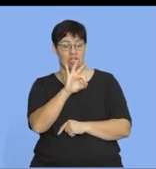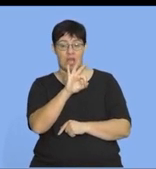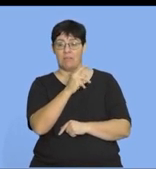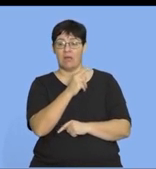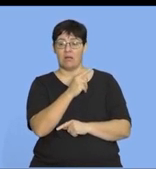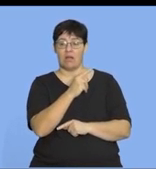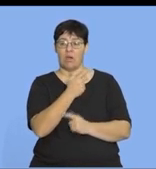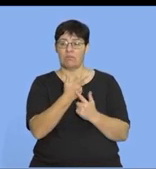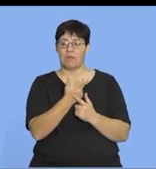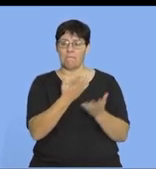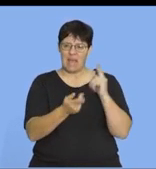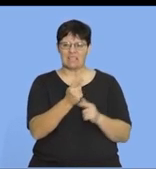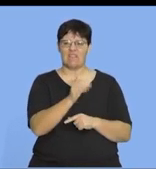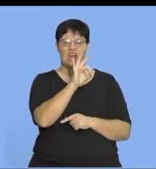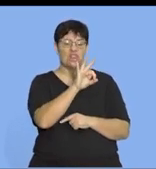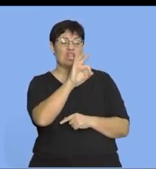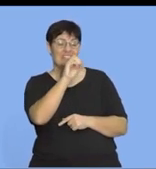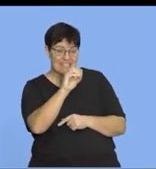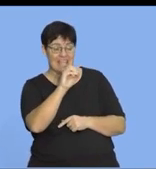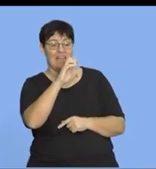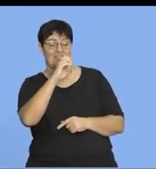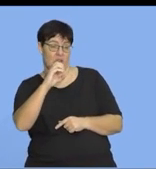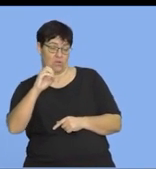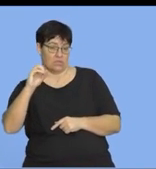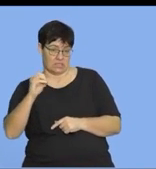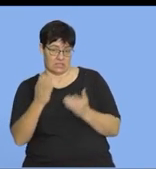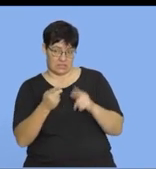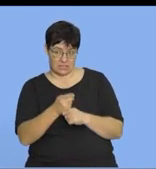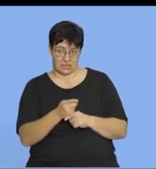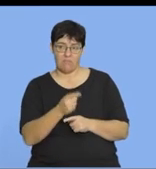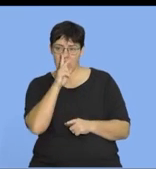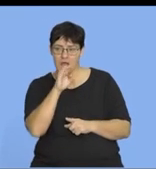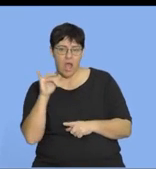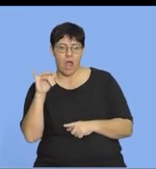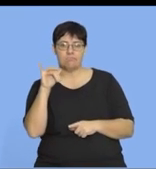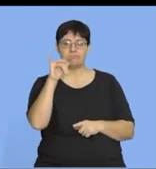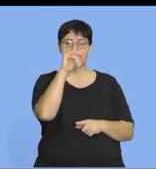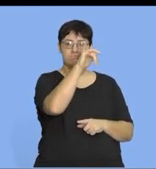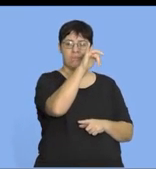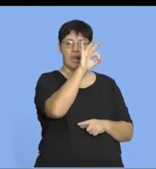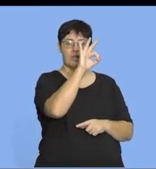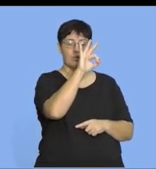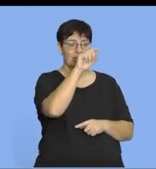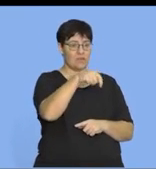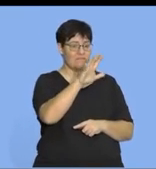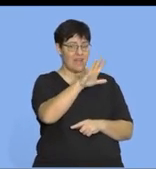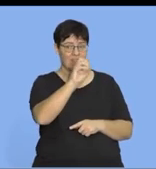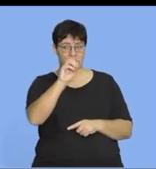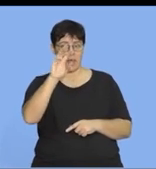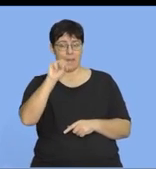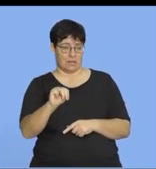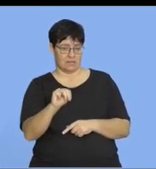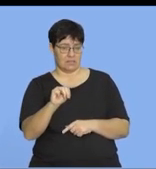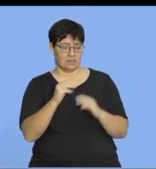was last seen on the radar at a height of 3,500 meters above the Earth's surface